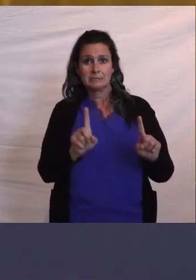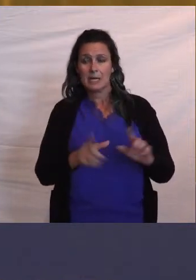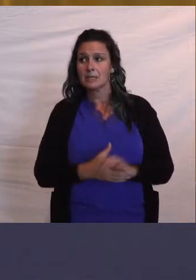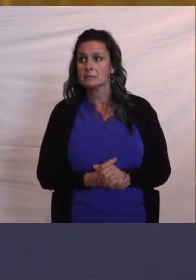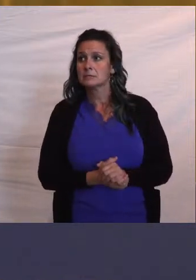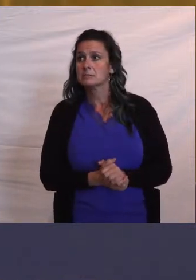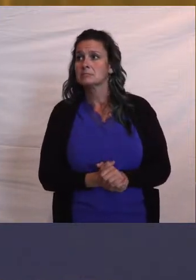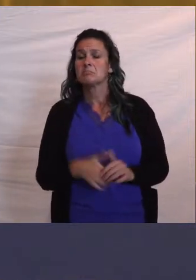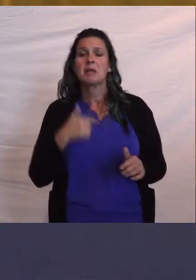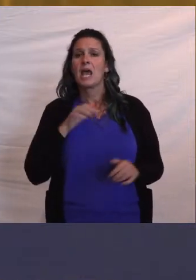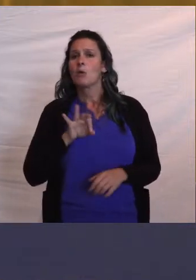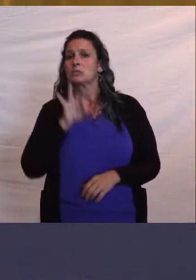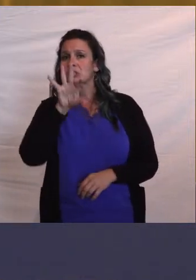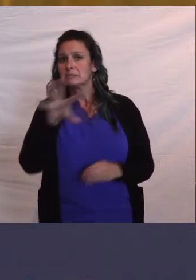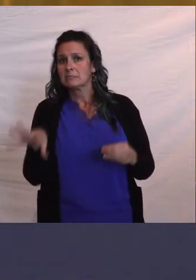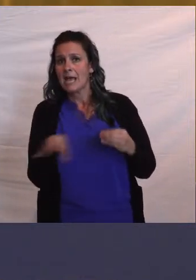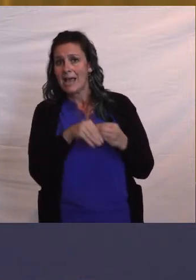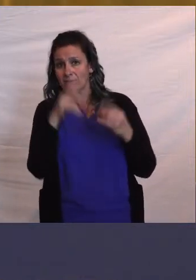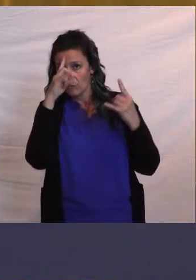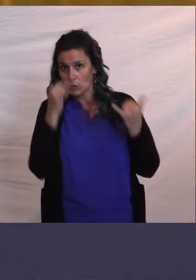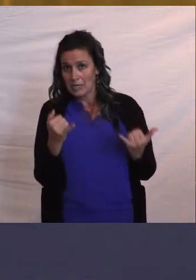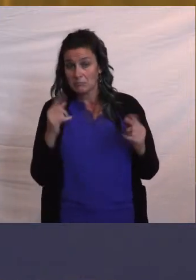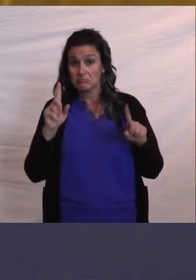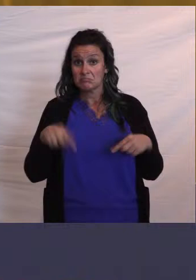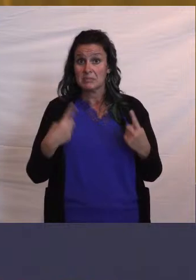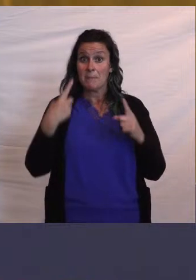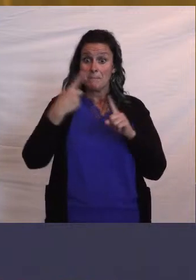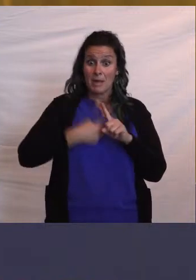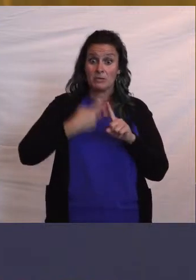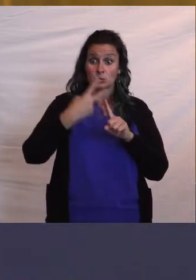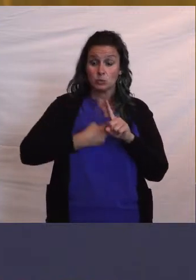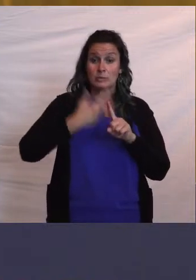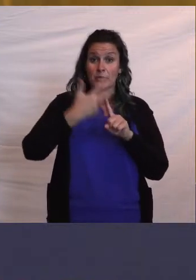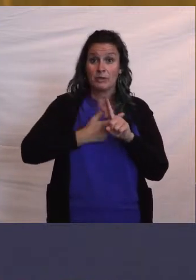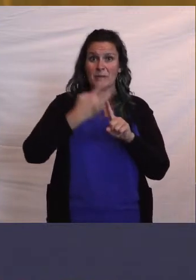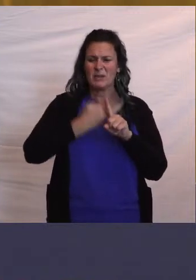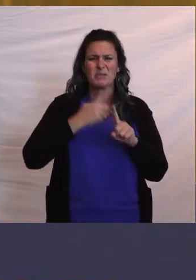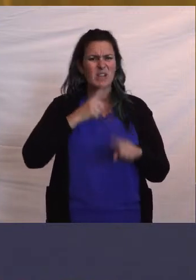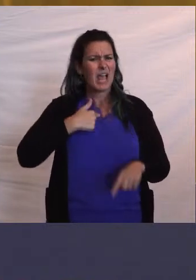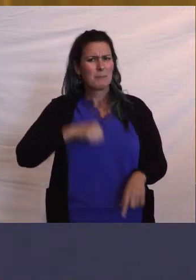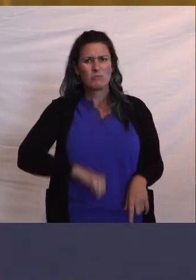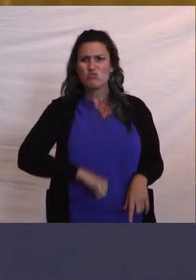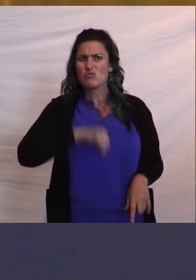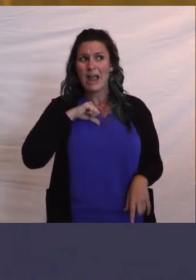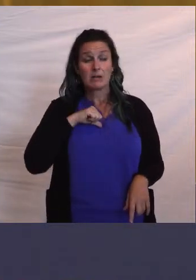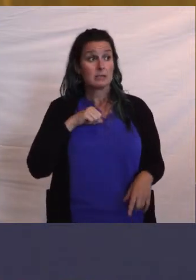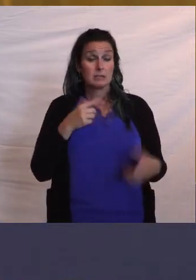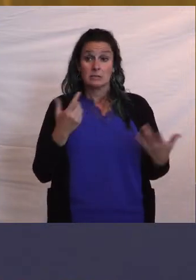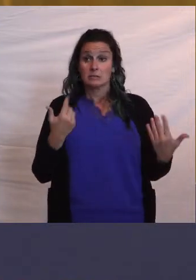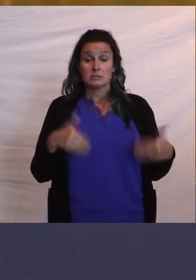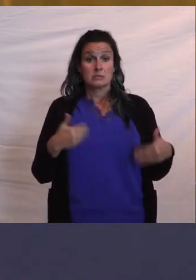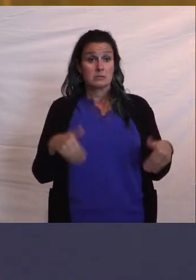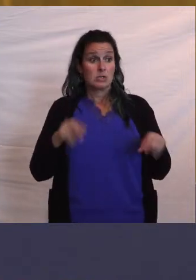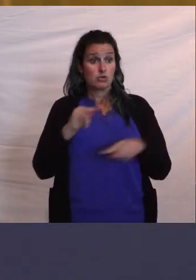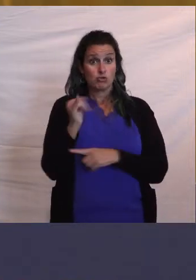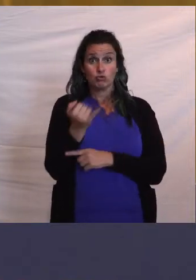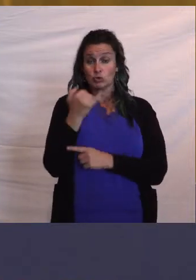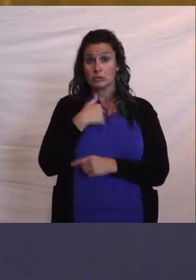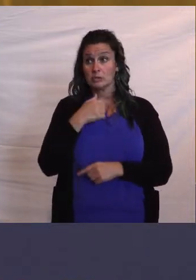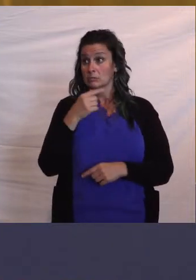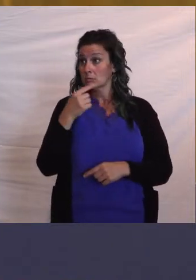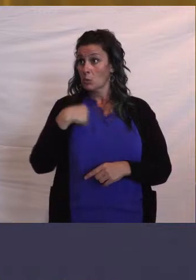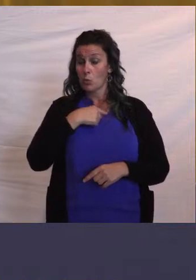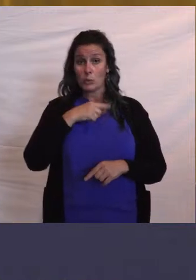bailiwick. I would just say this, that for now many months, I'm proud of the fact that really unlike any other state, we had been